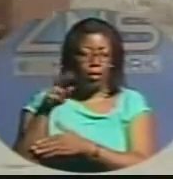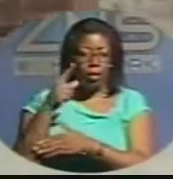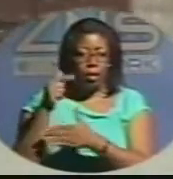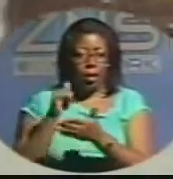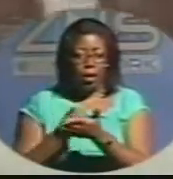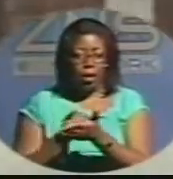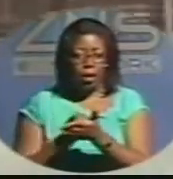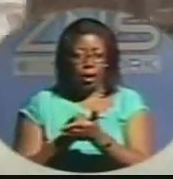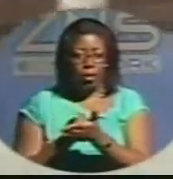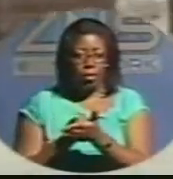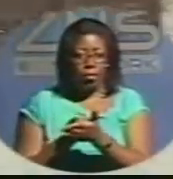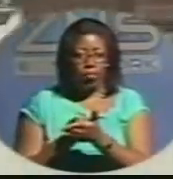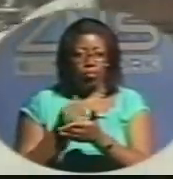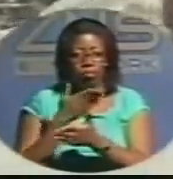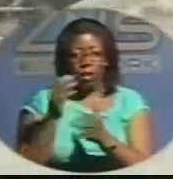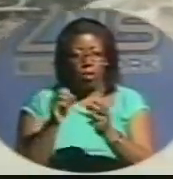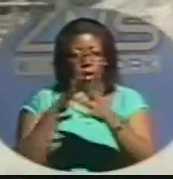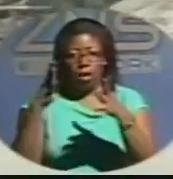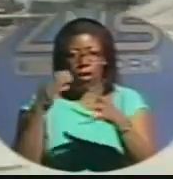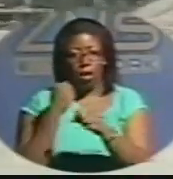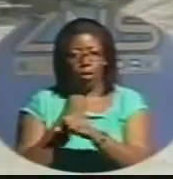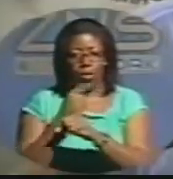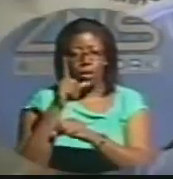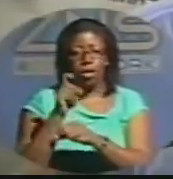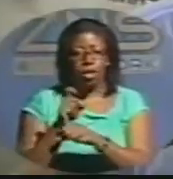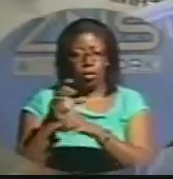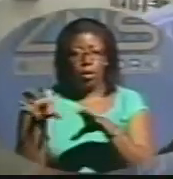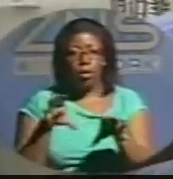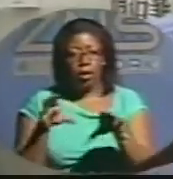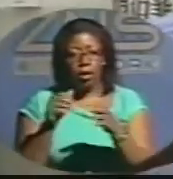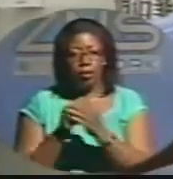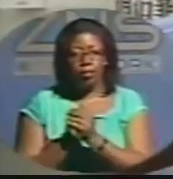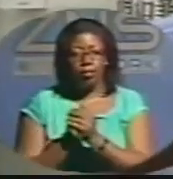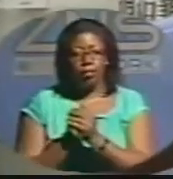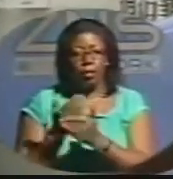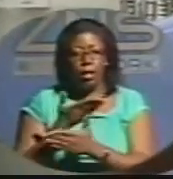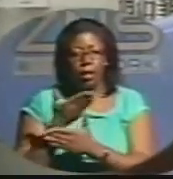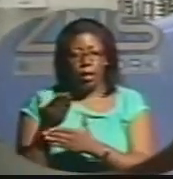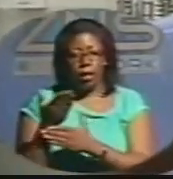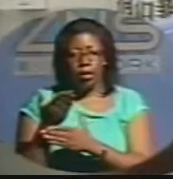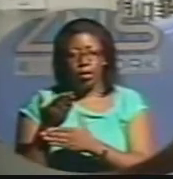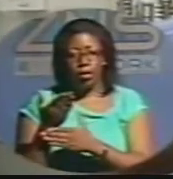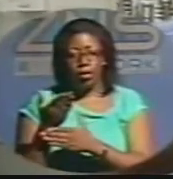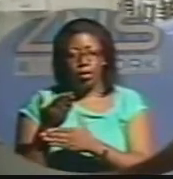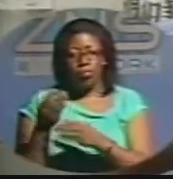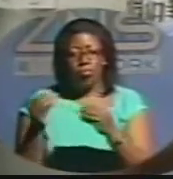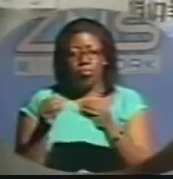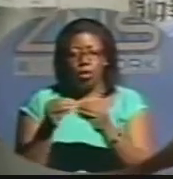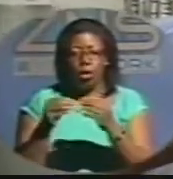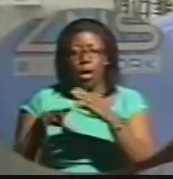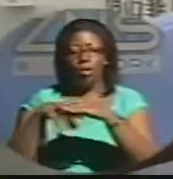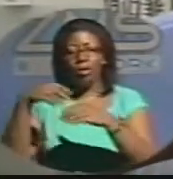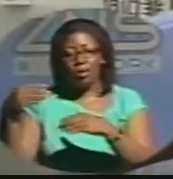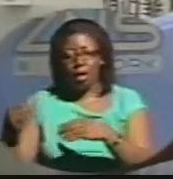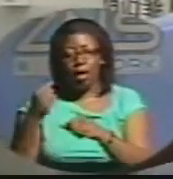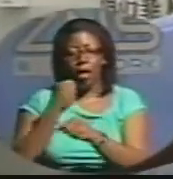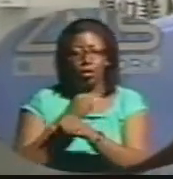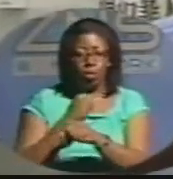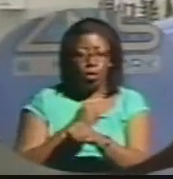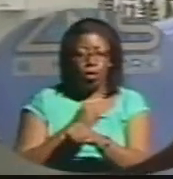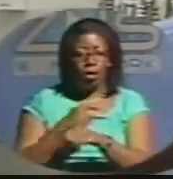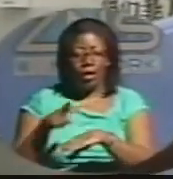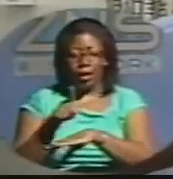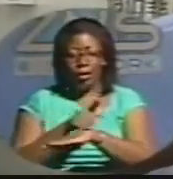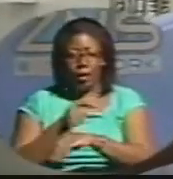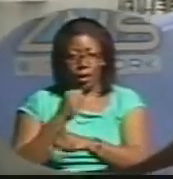indicated that there's still a lot of work left to be done. As you can see, there are lots of external work, like the pools and landscaping